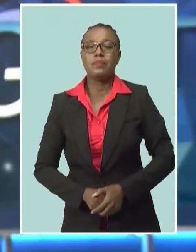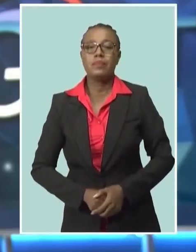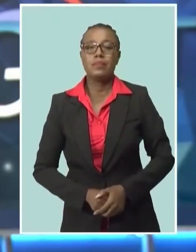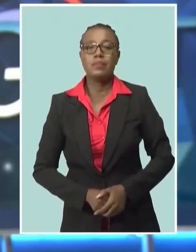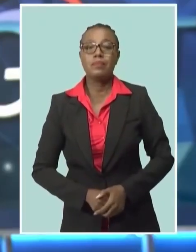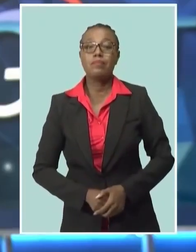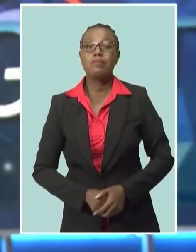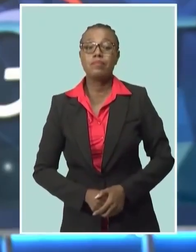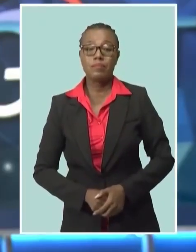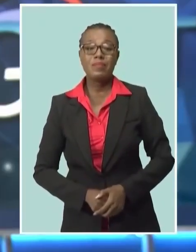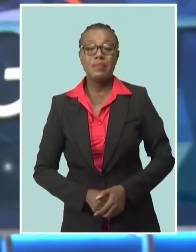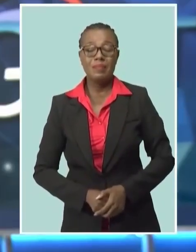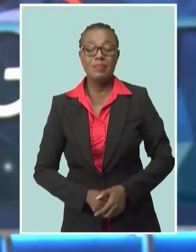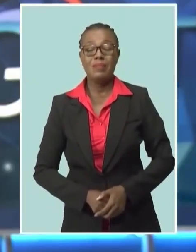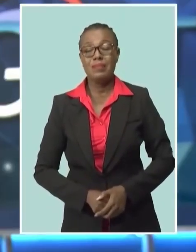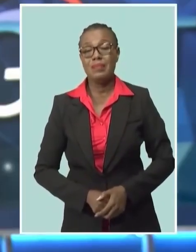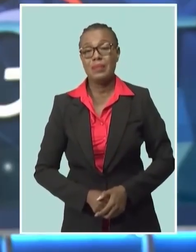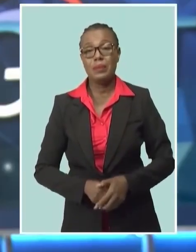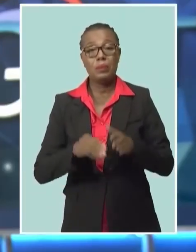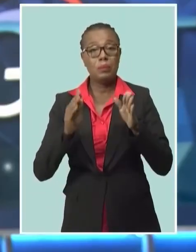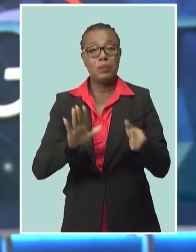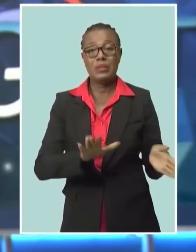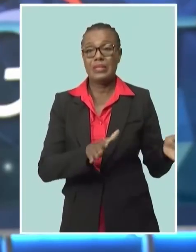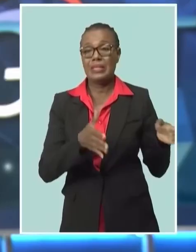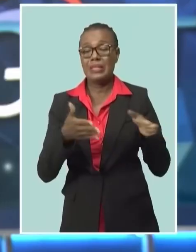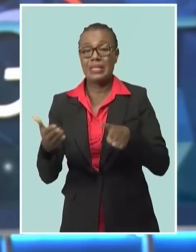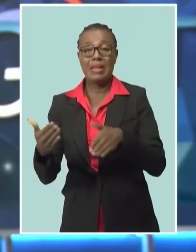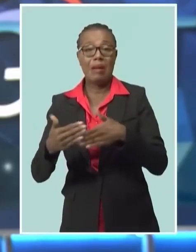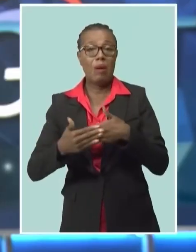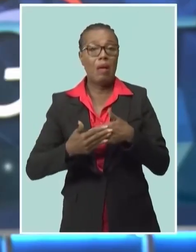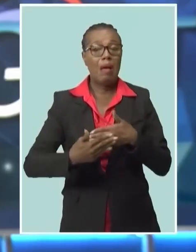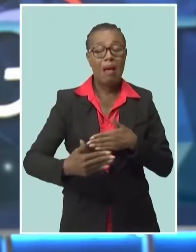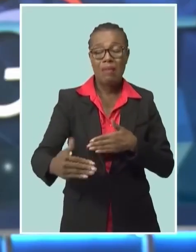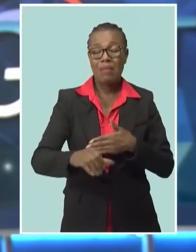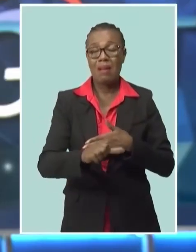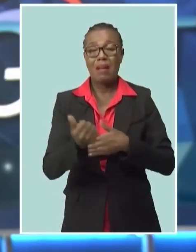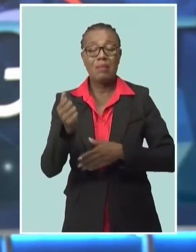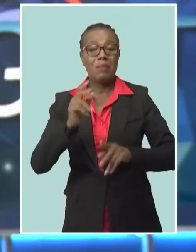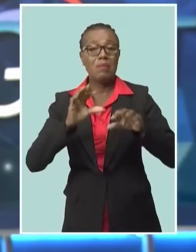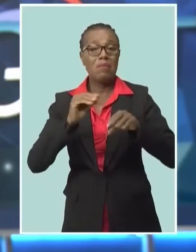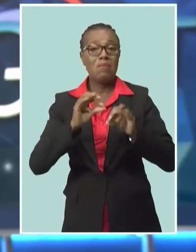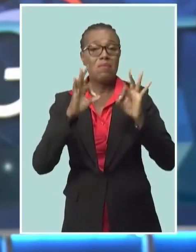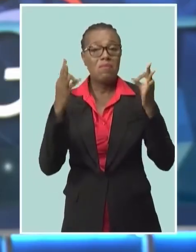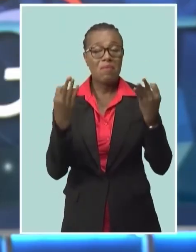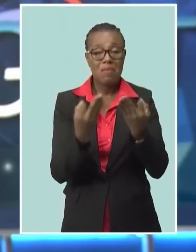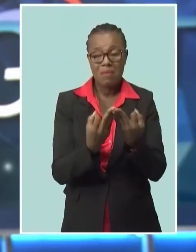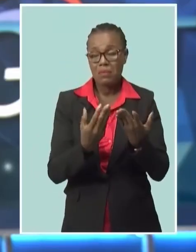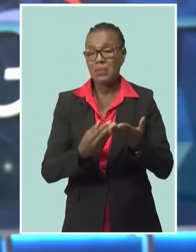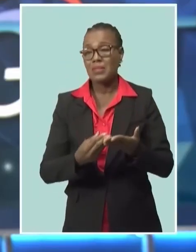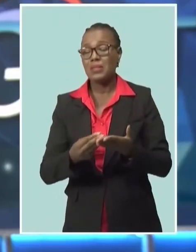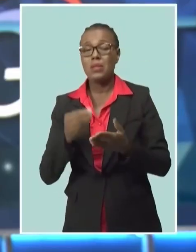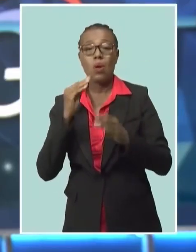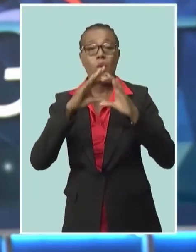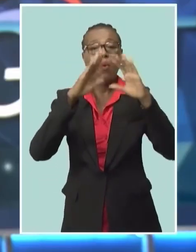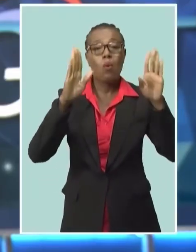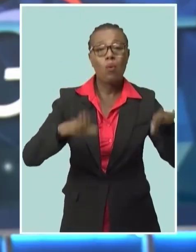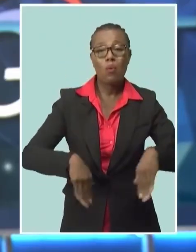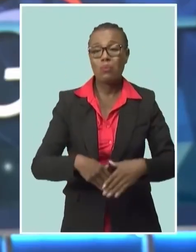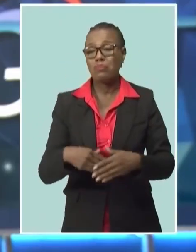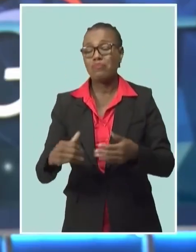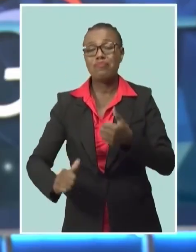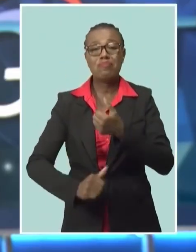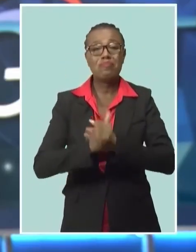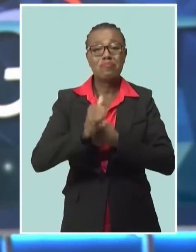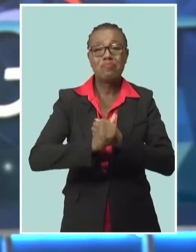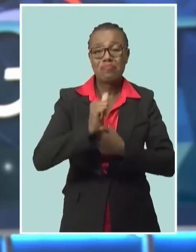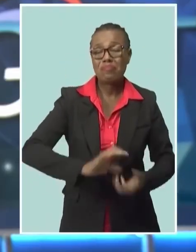Well, beyond the tragic loss of life, the flooding left dozens of households reporting damage, with some residents losing all of their possessions